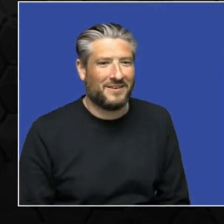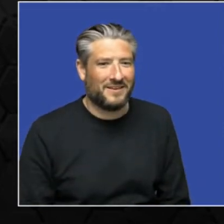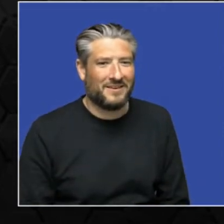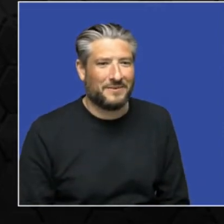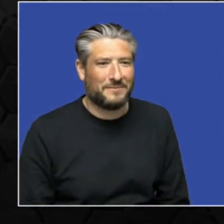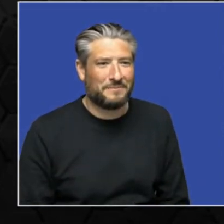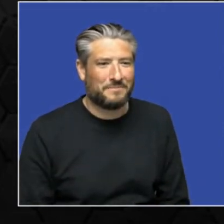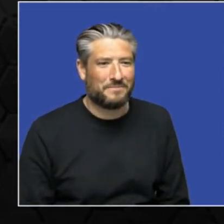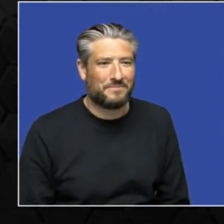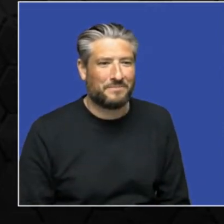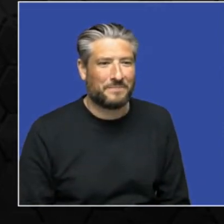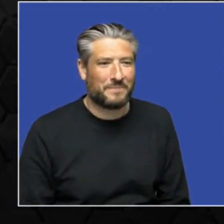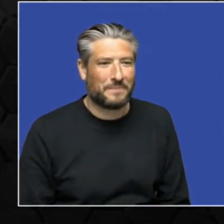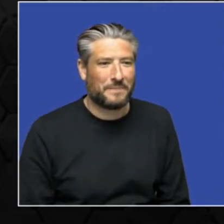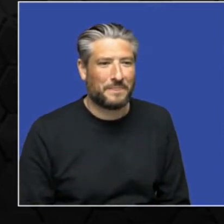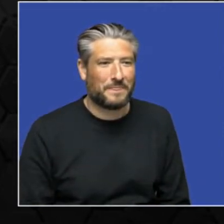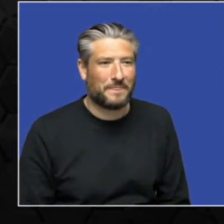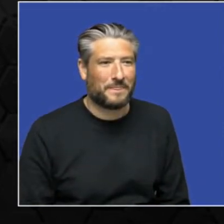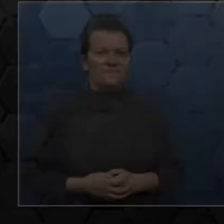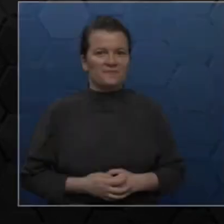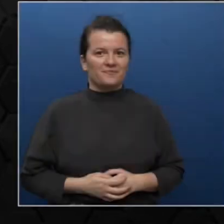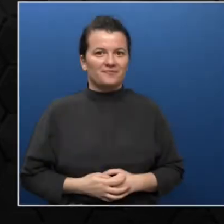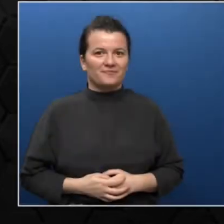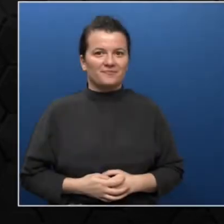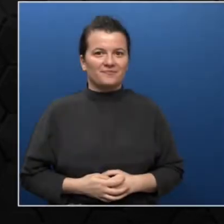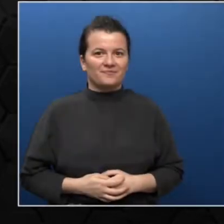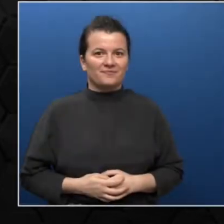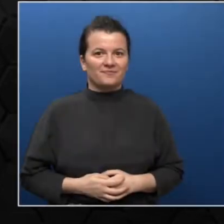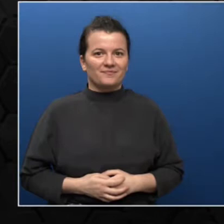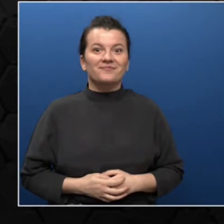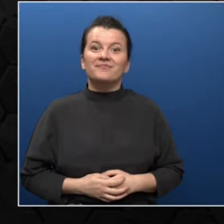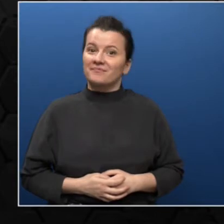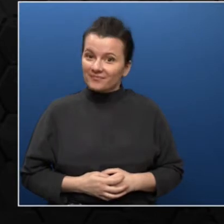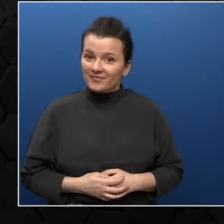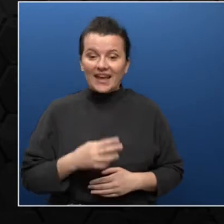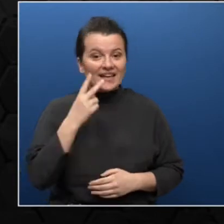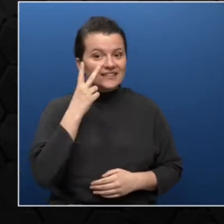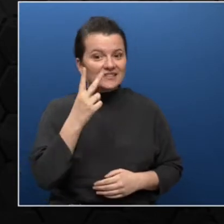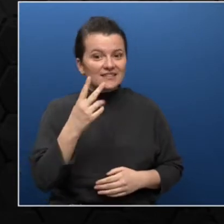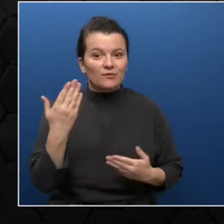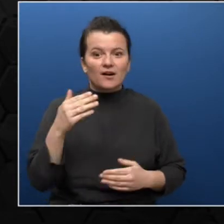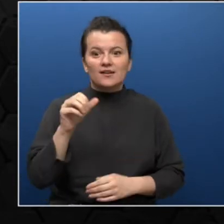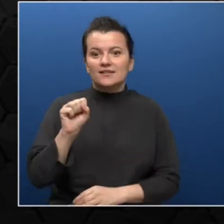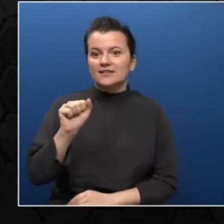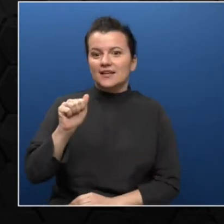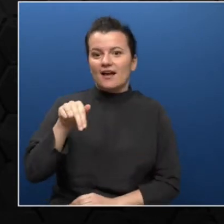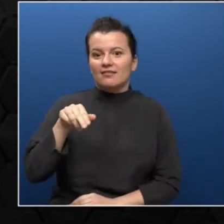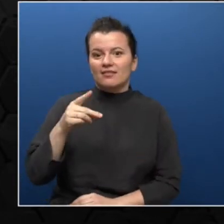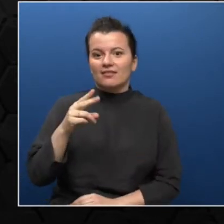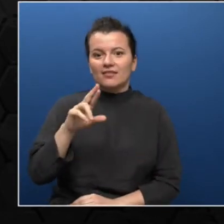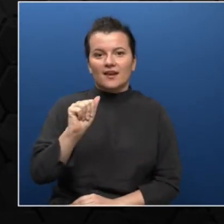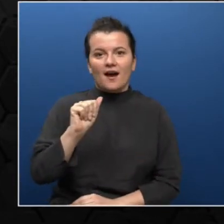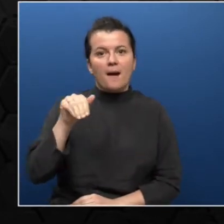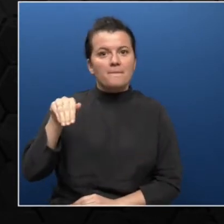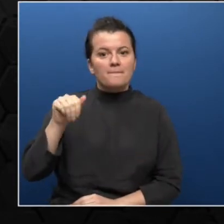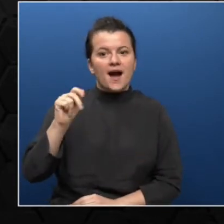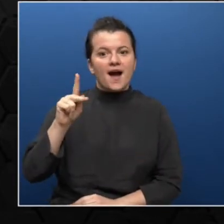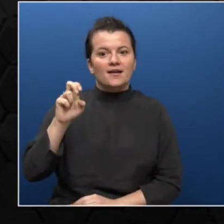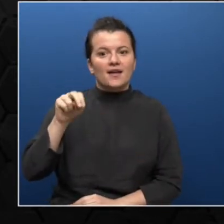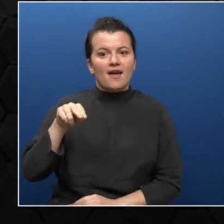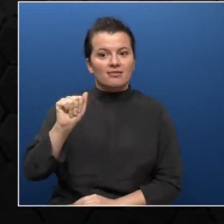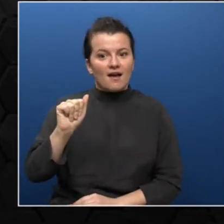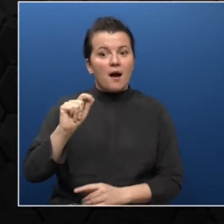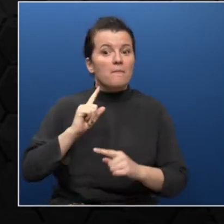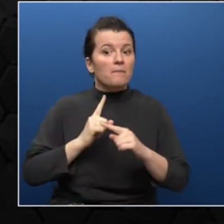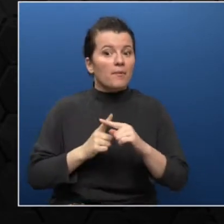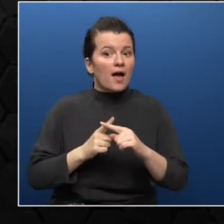1 second. Oh yes, we have McKenna Sandra, who's an AI research assistant, and presenting with her